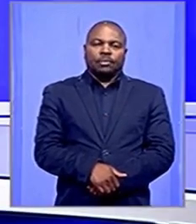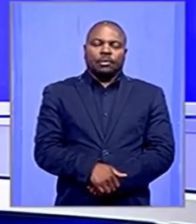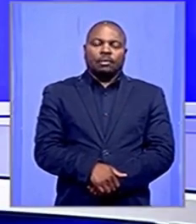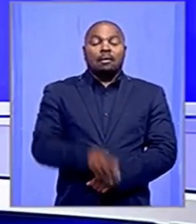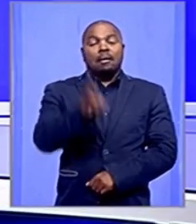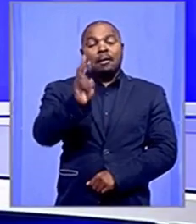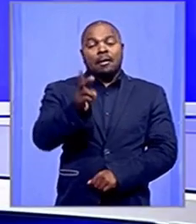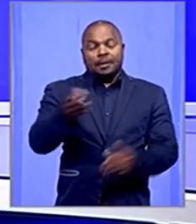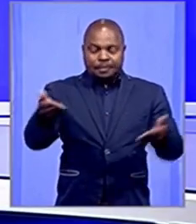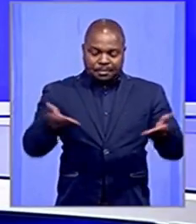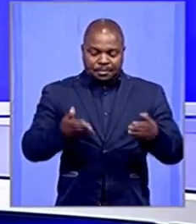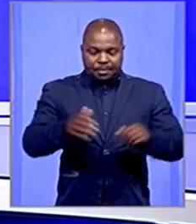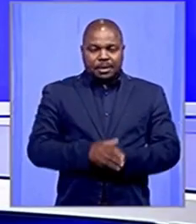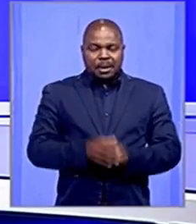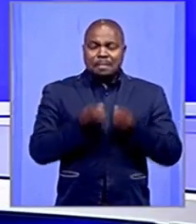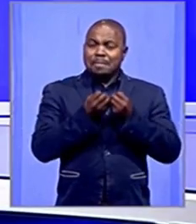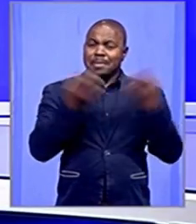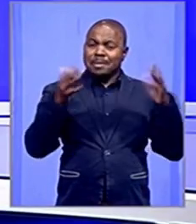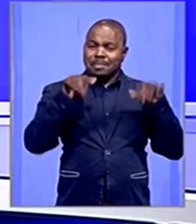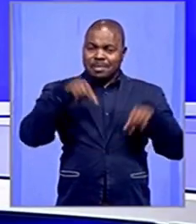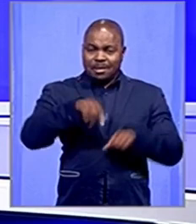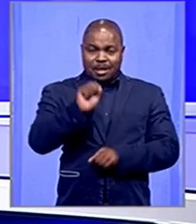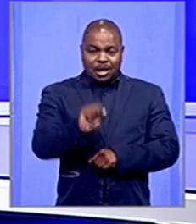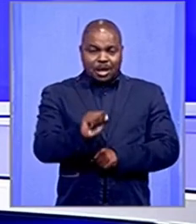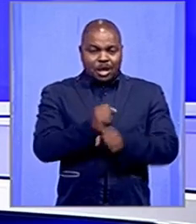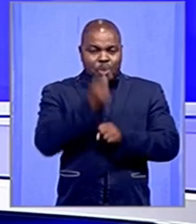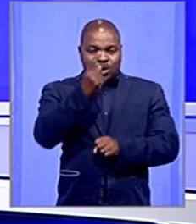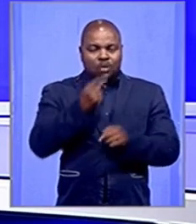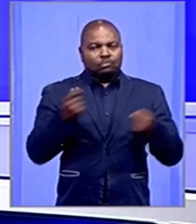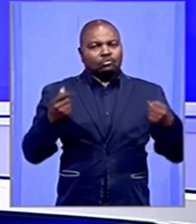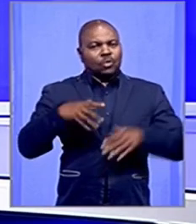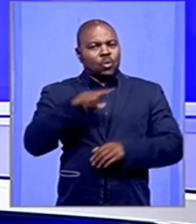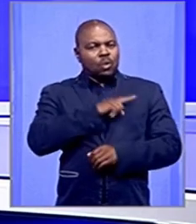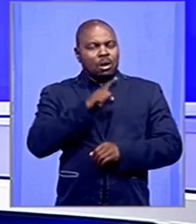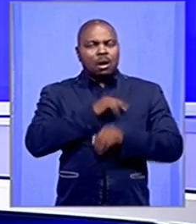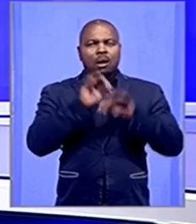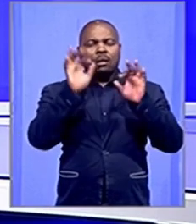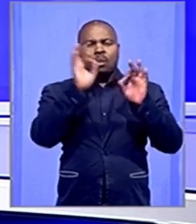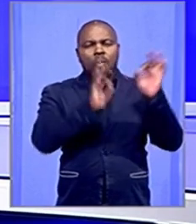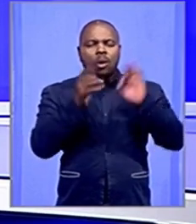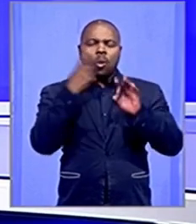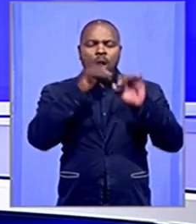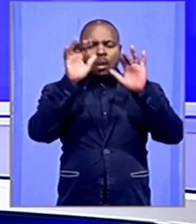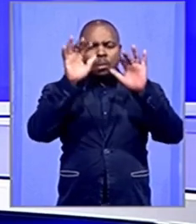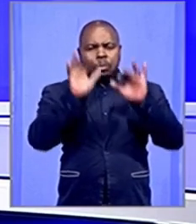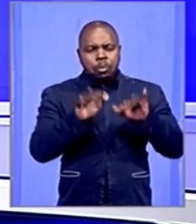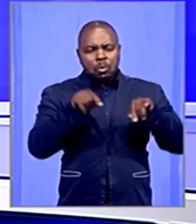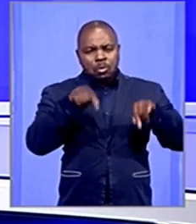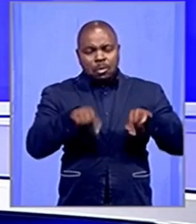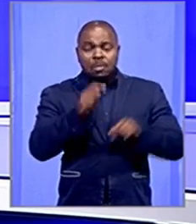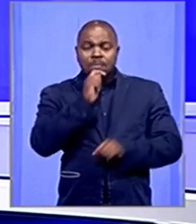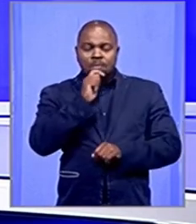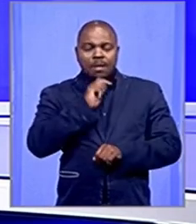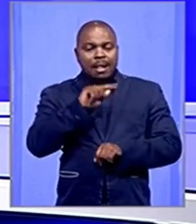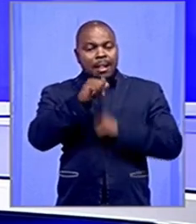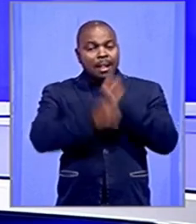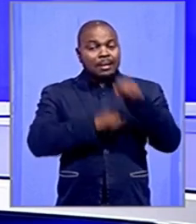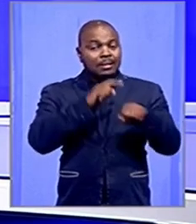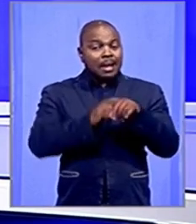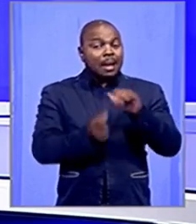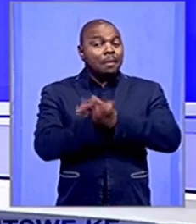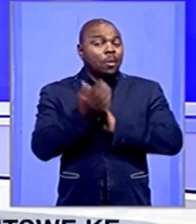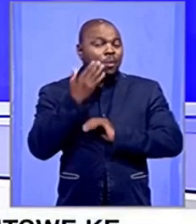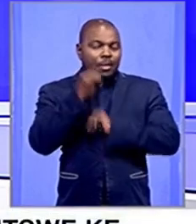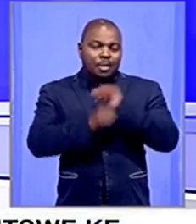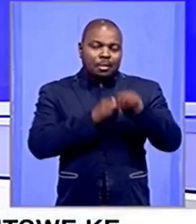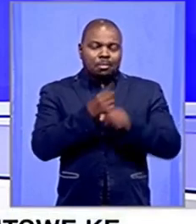Harbera ro amohele mohi ba ahi ba bangata Gauteng ba makaditswe ke lehlwa le kgethileng Johannesburg ka jeno hoseng ha sena se ne se qetele ho bonwa ka selemo